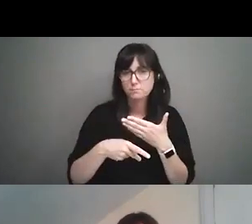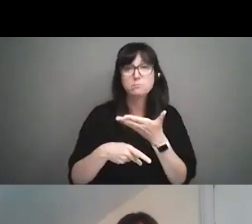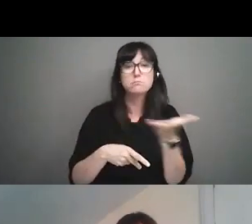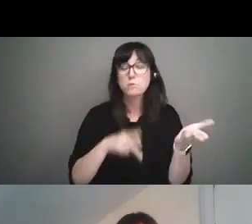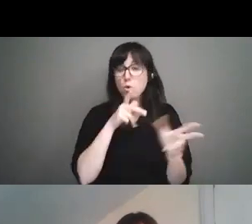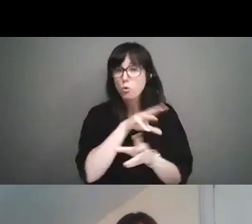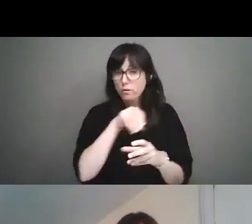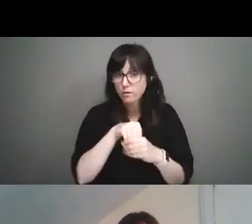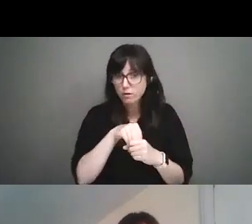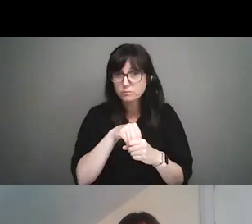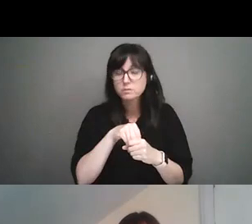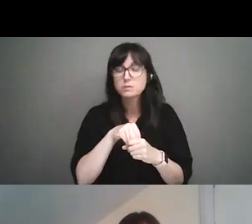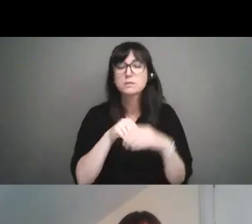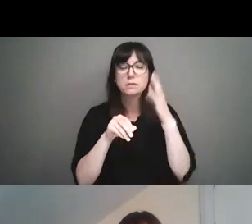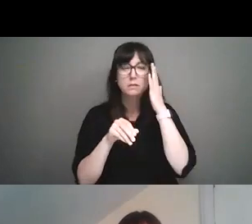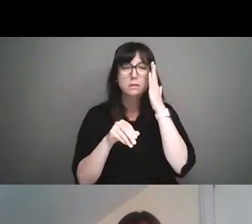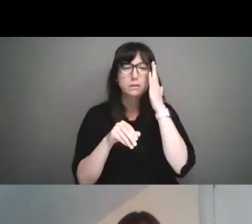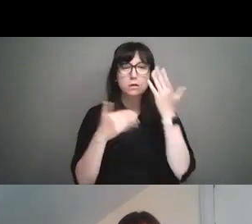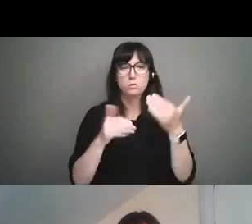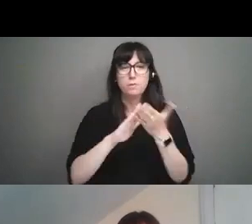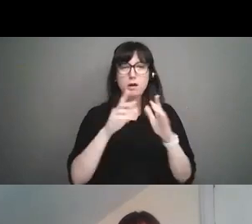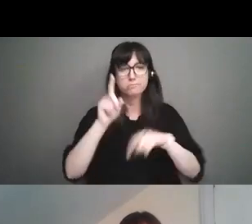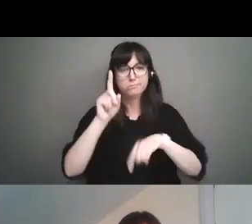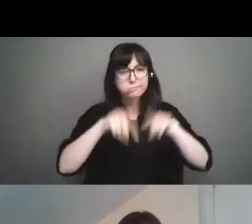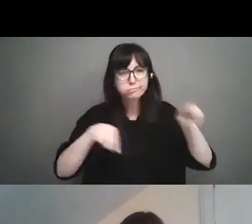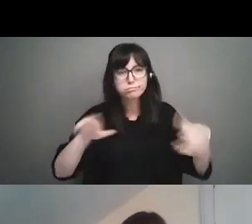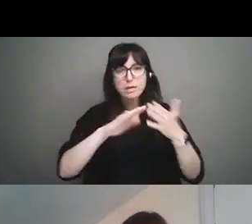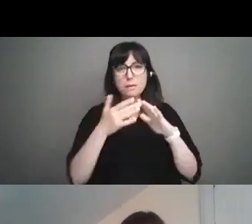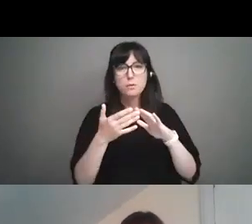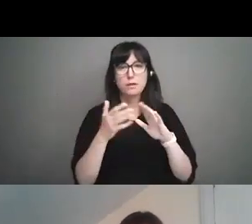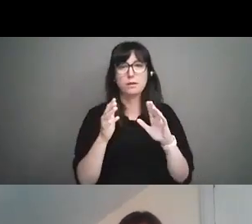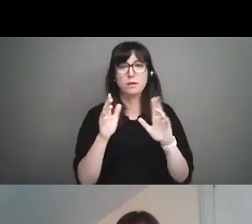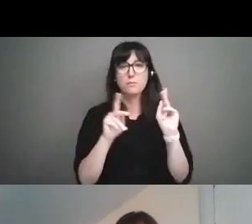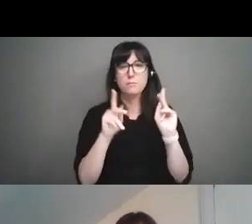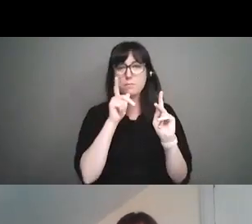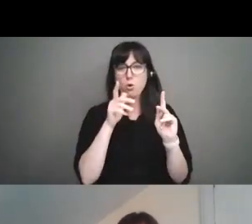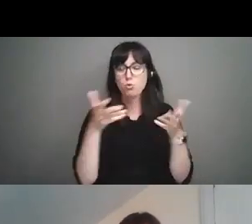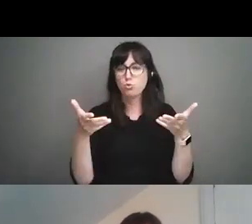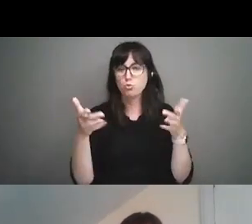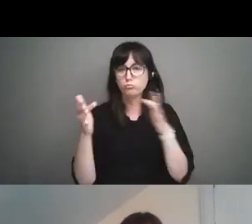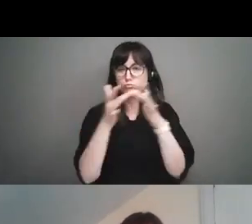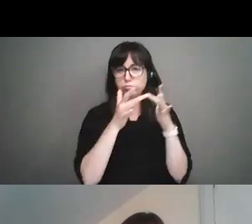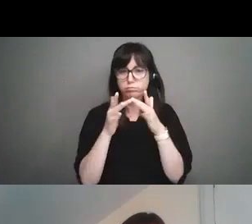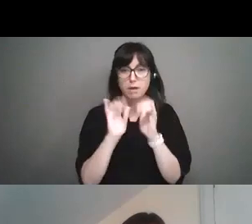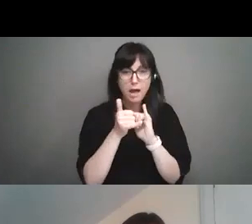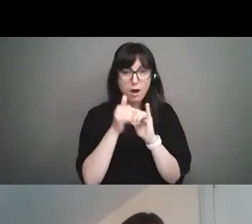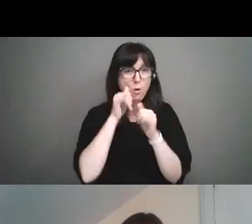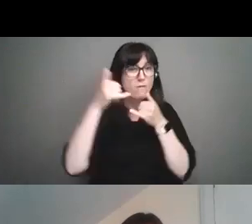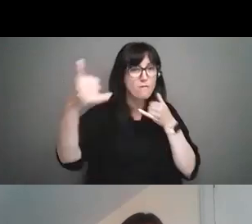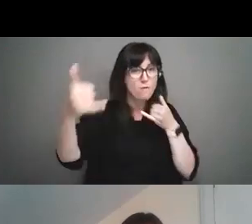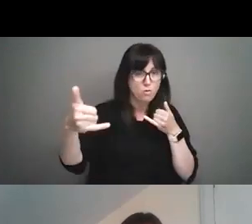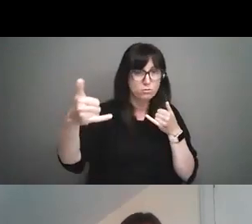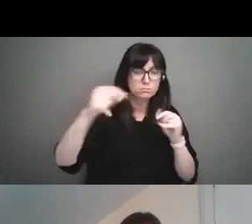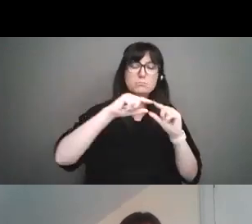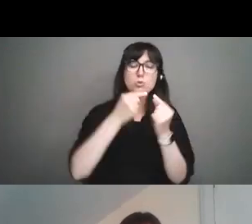participate become this diverse community of people who connect with each other by telephone for group